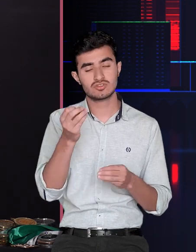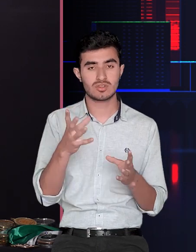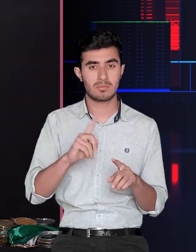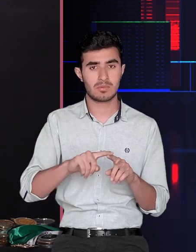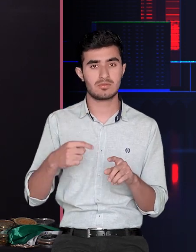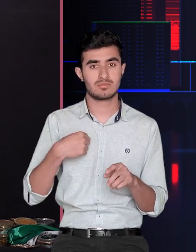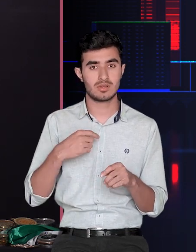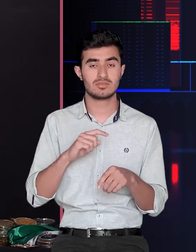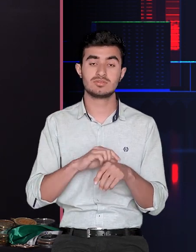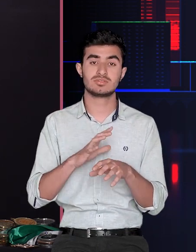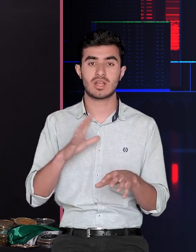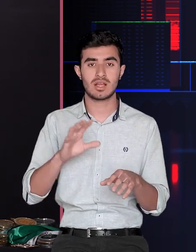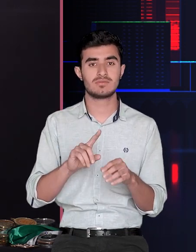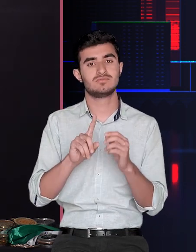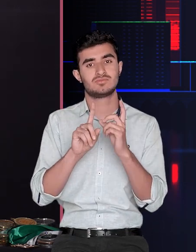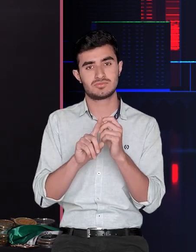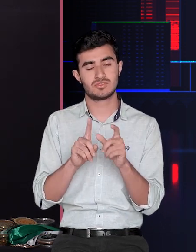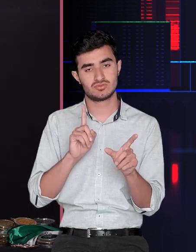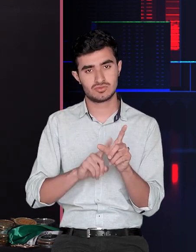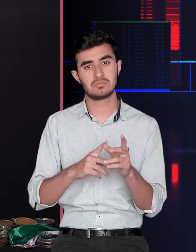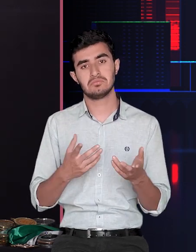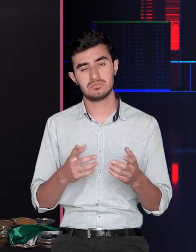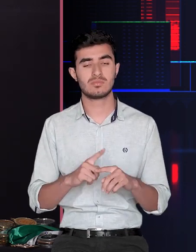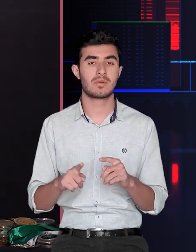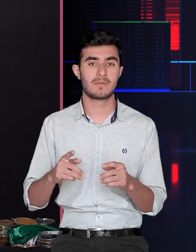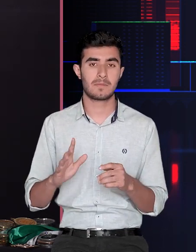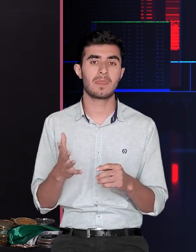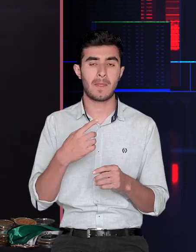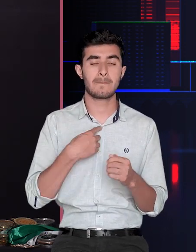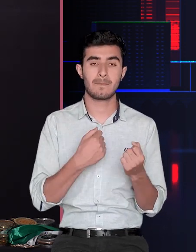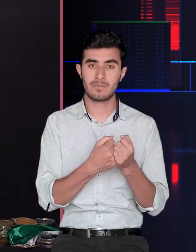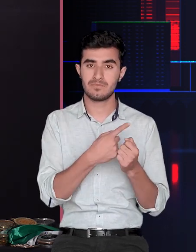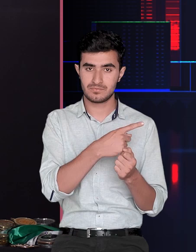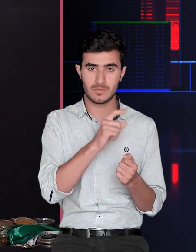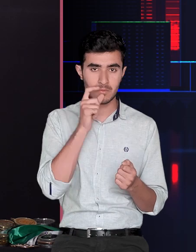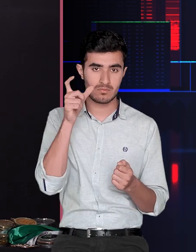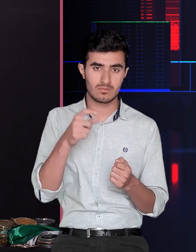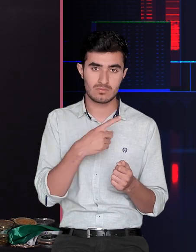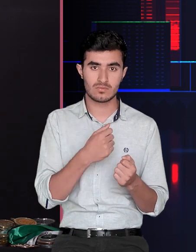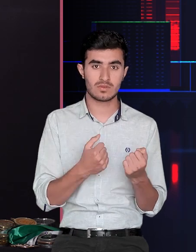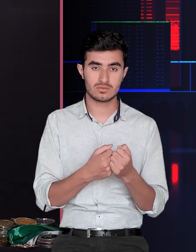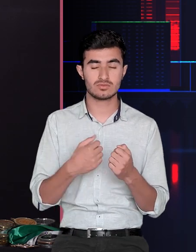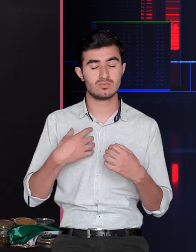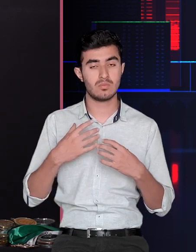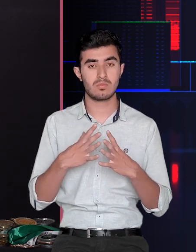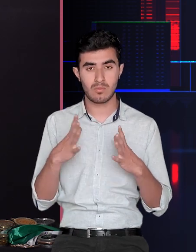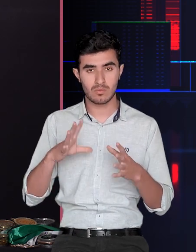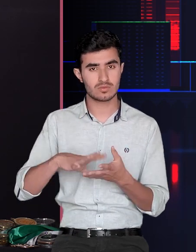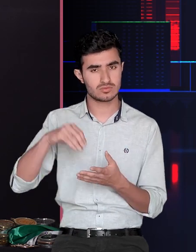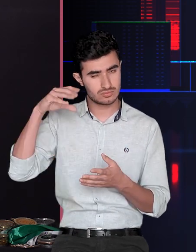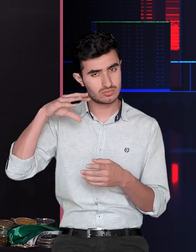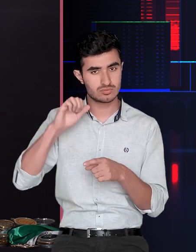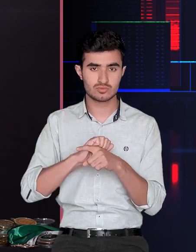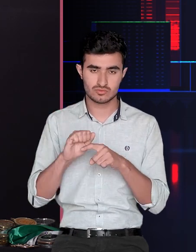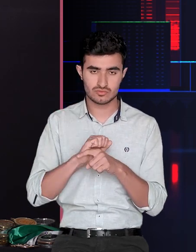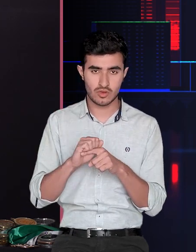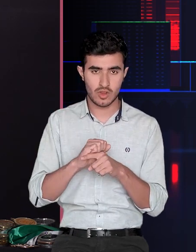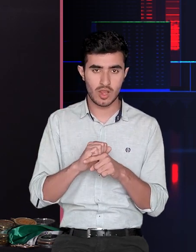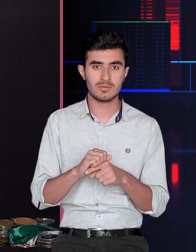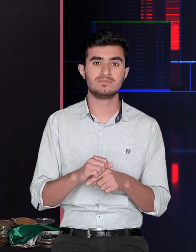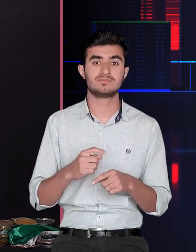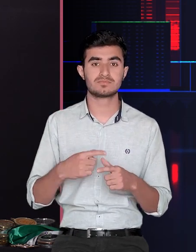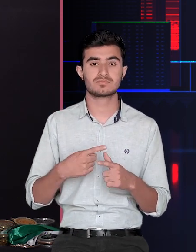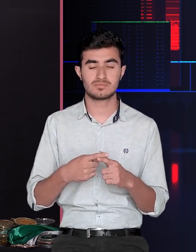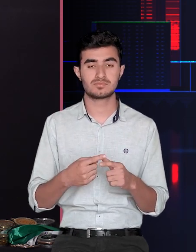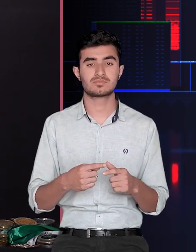But I had a coach, Sir Liaquat, who's still training me, and he got me to where I am today. He started teaching